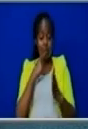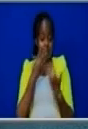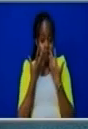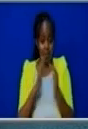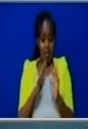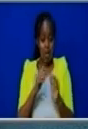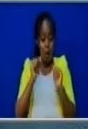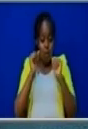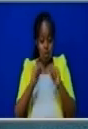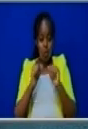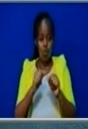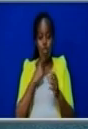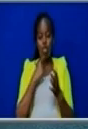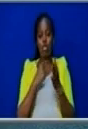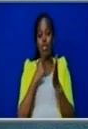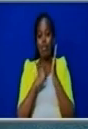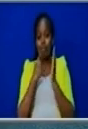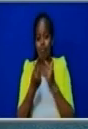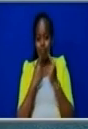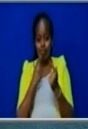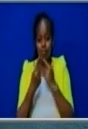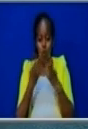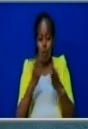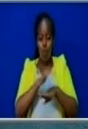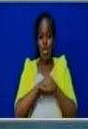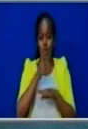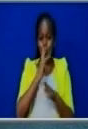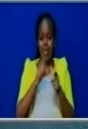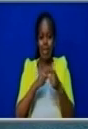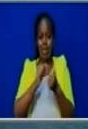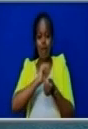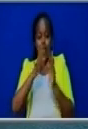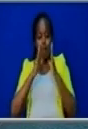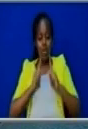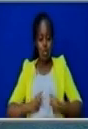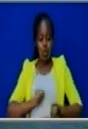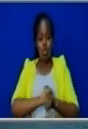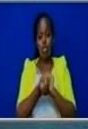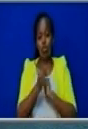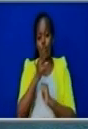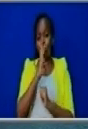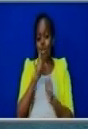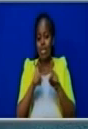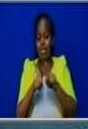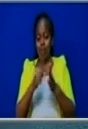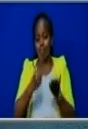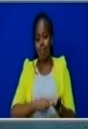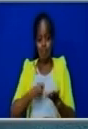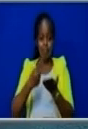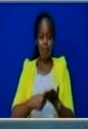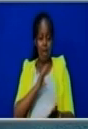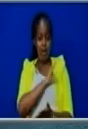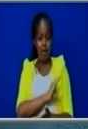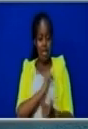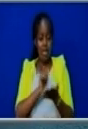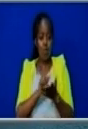well, you'll be able to just state the sources of water, explain physical changes of water, and also you'll be able to discuss the properties